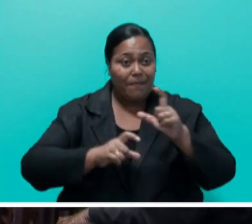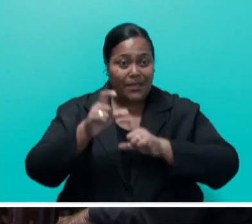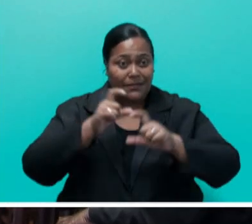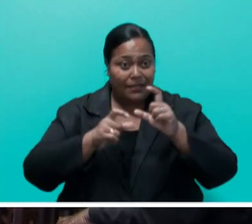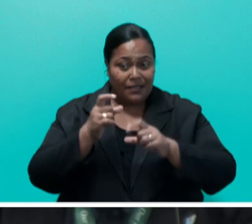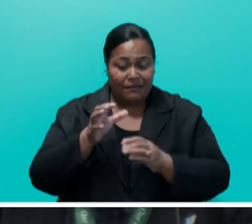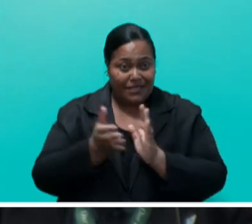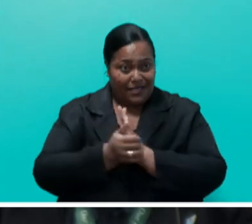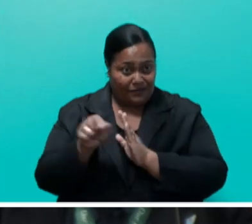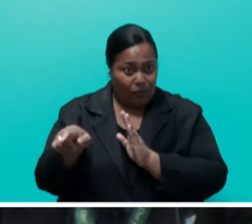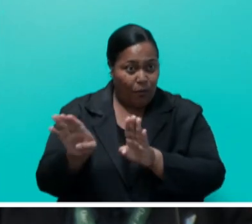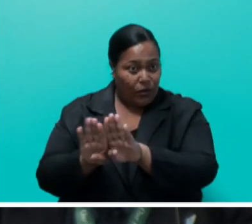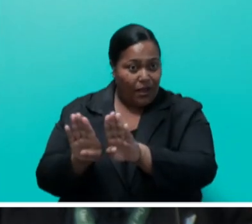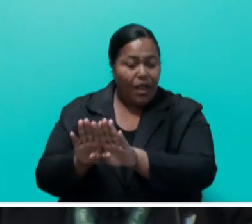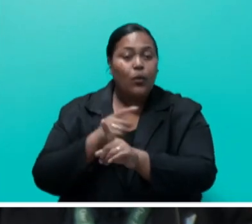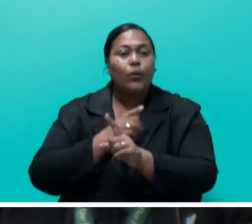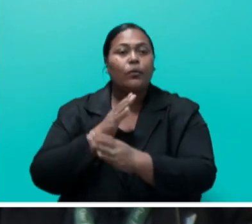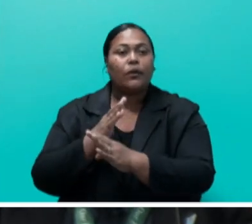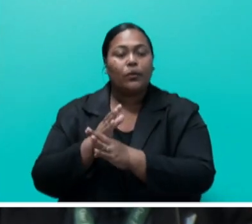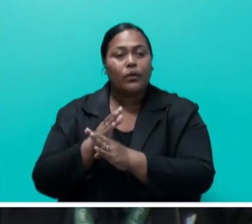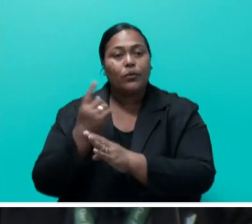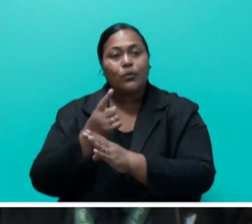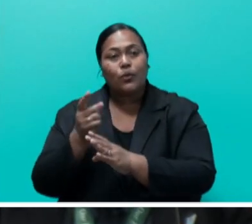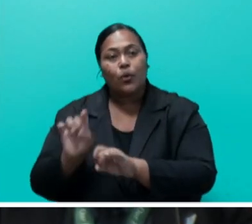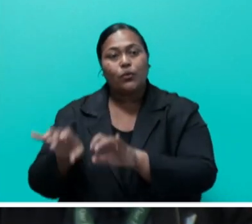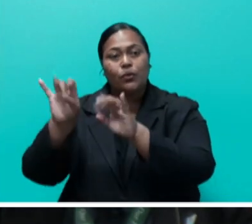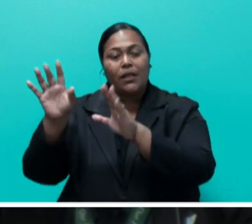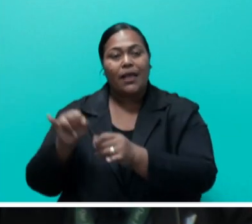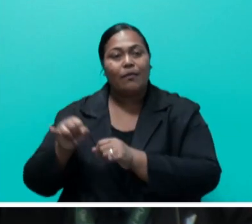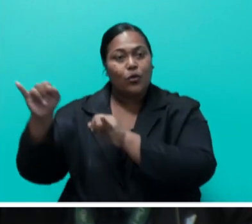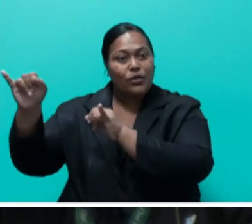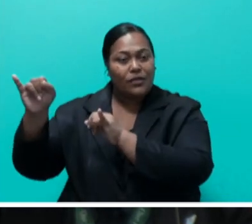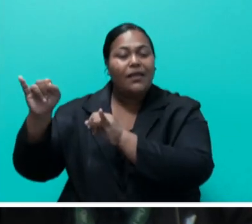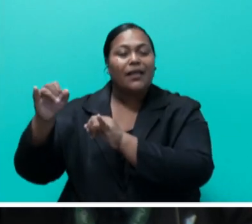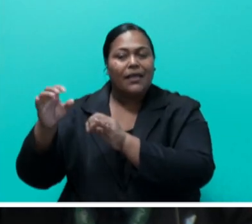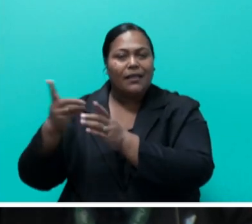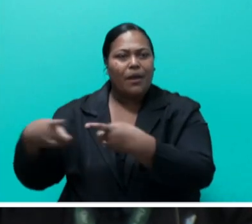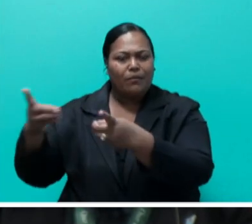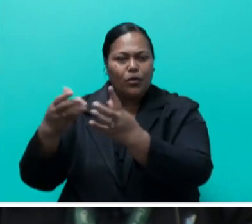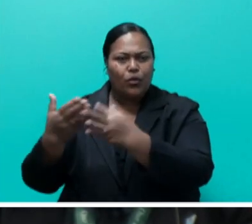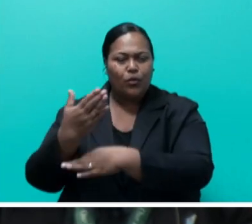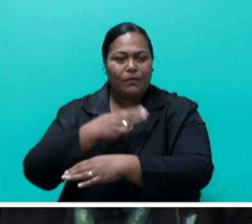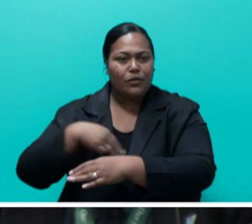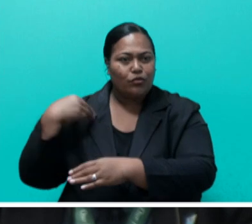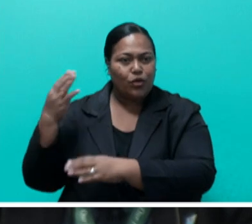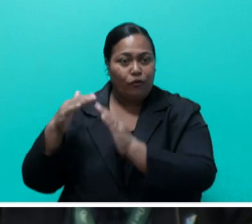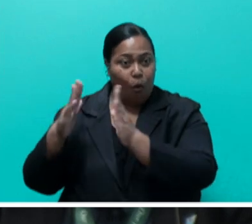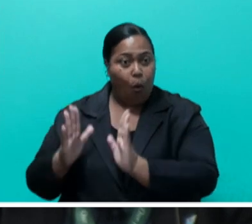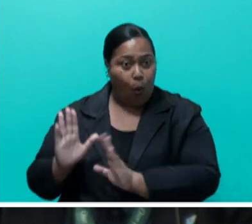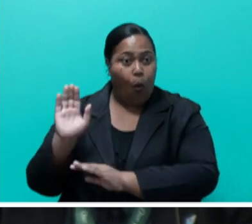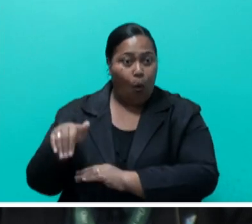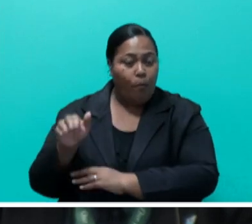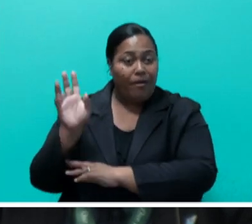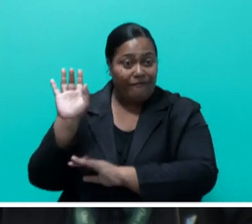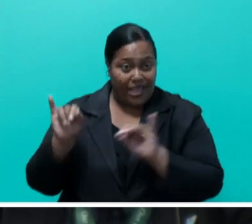border, we are working in particular with the Australian Immigration Department through the Ministry of Home Affairs, particularly in the different